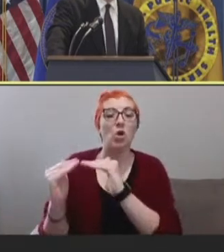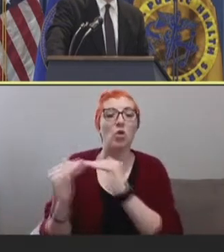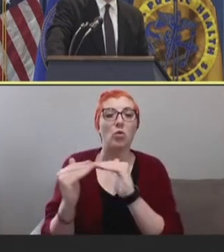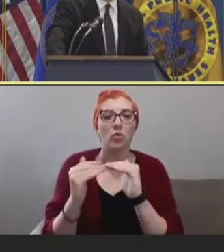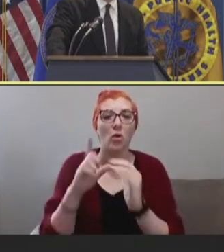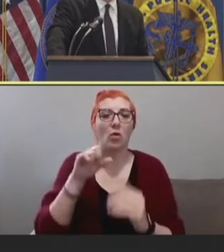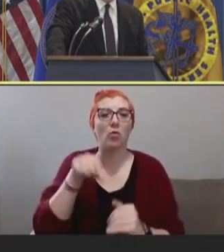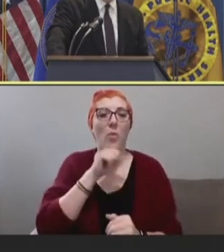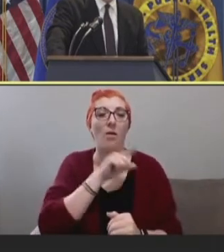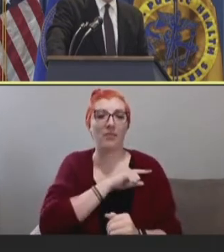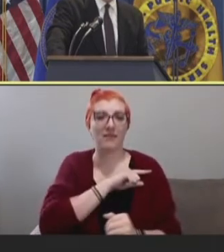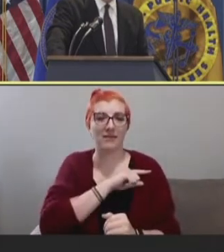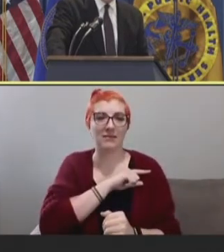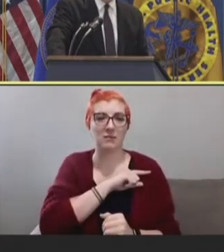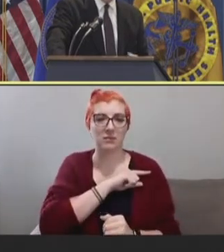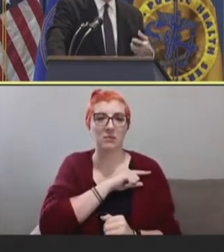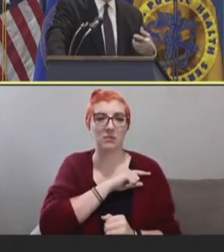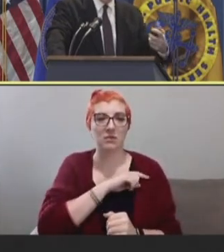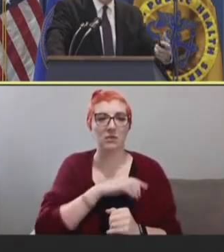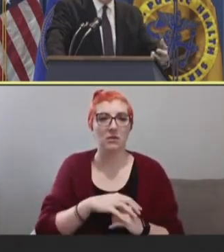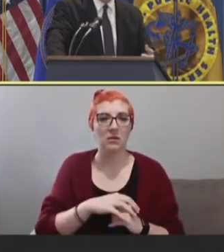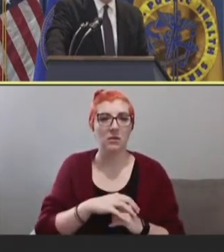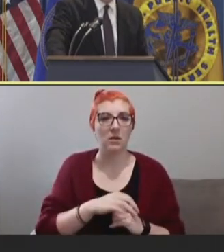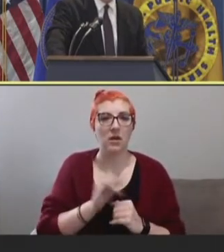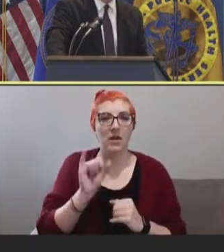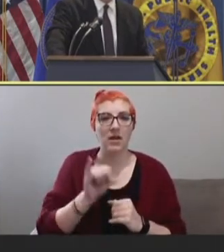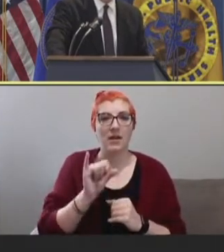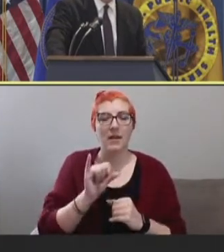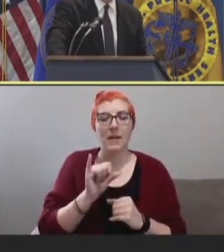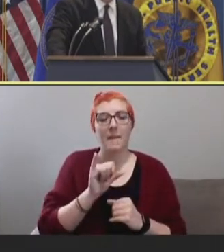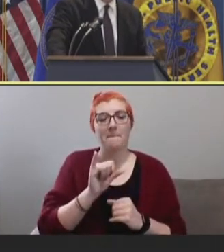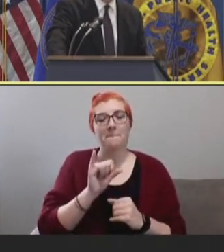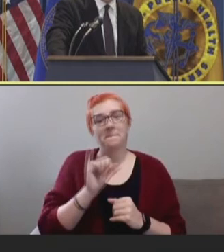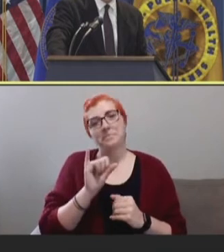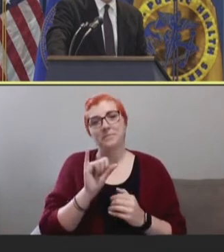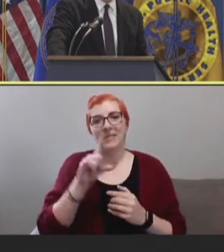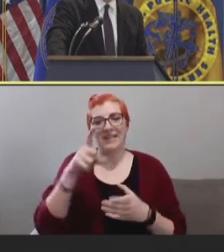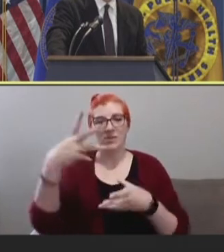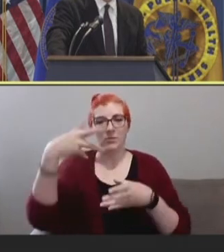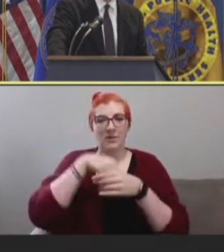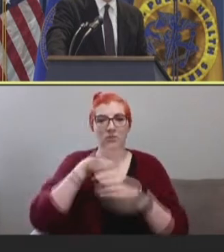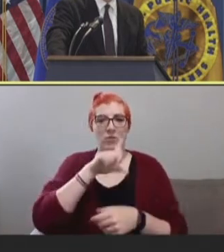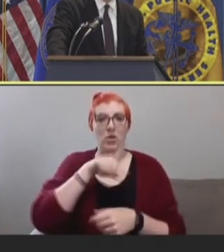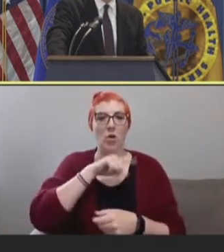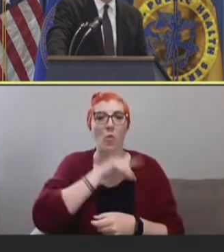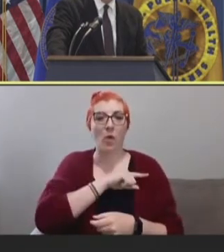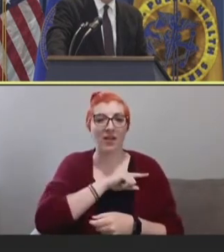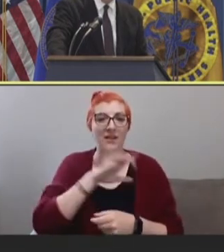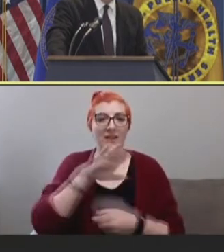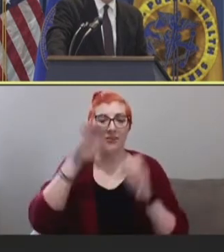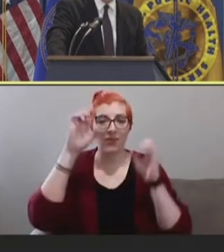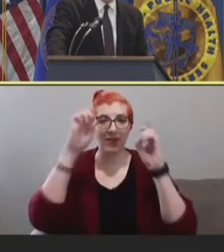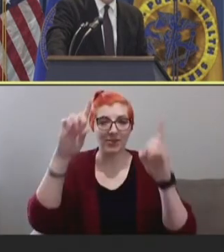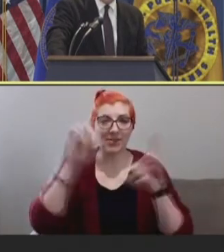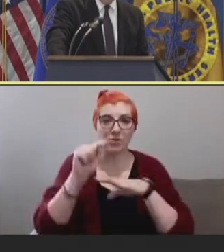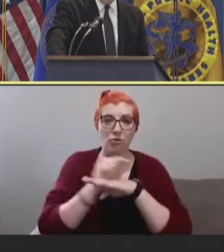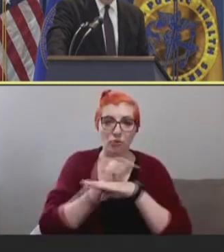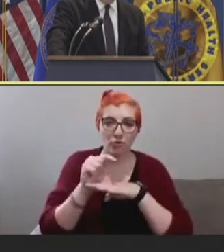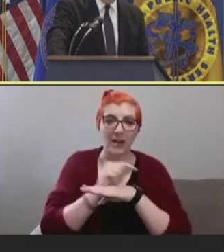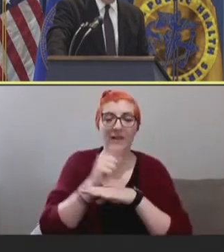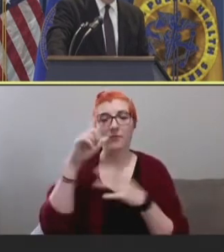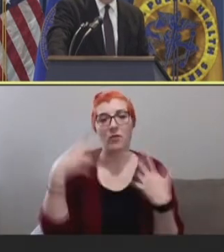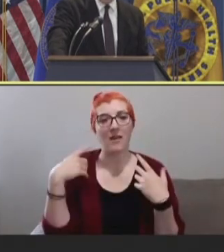consider measuring this as part of the quality of their education and training of healthcare professionals.